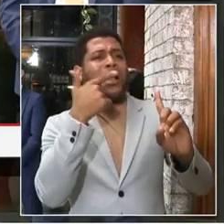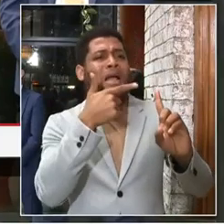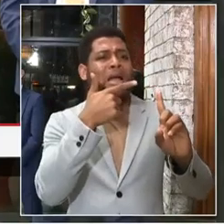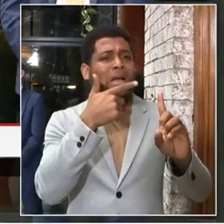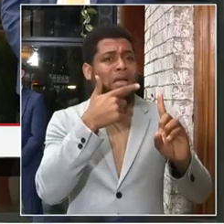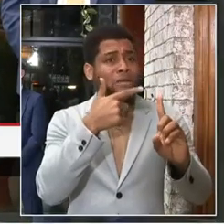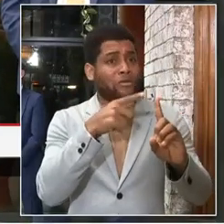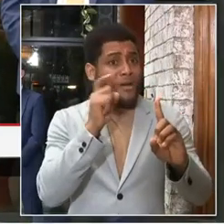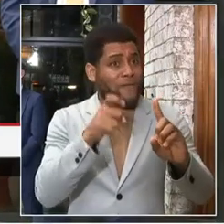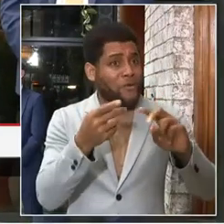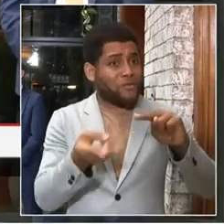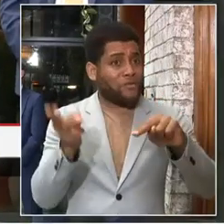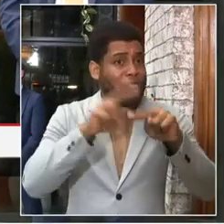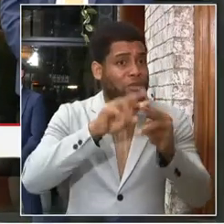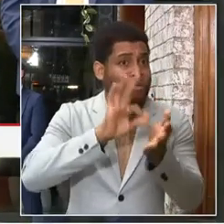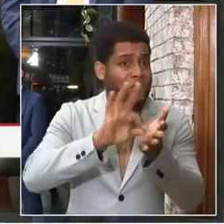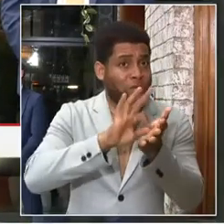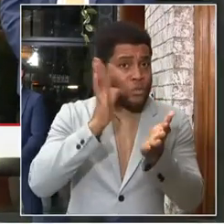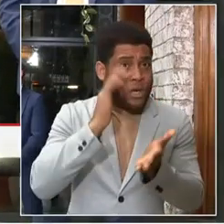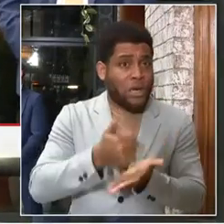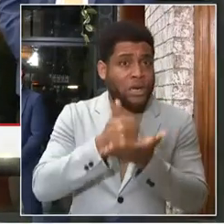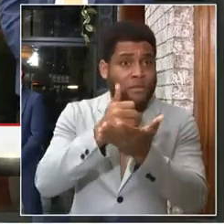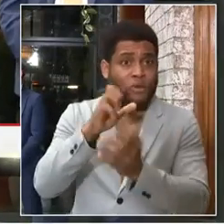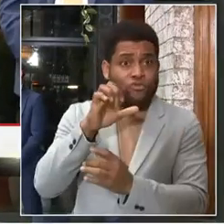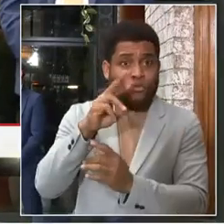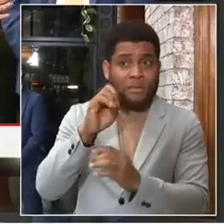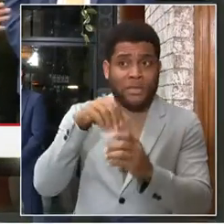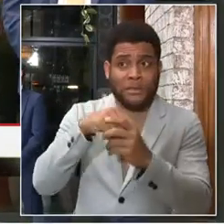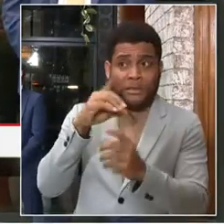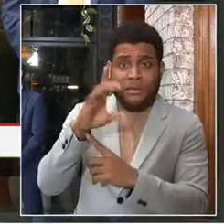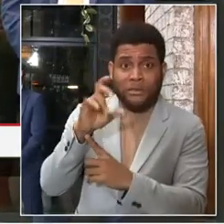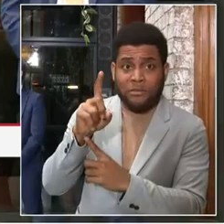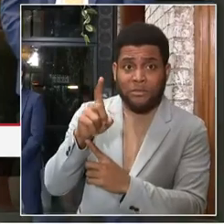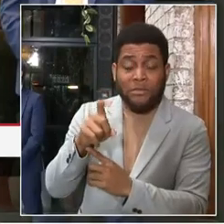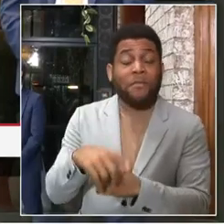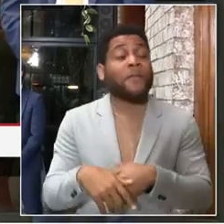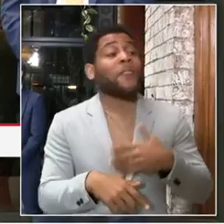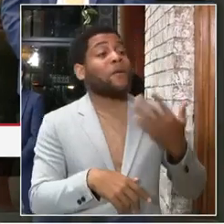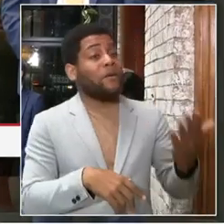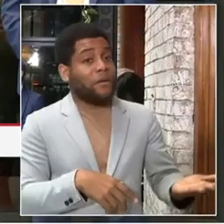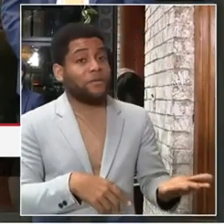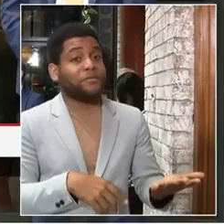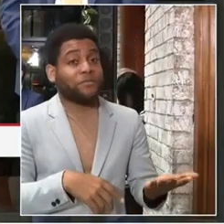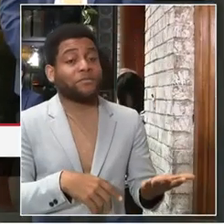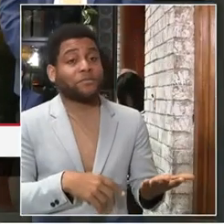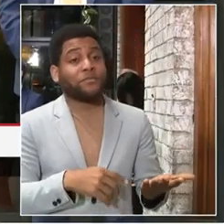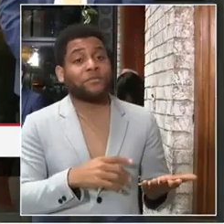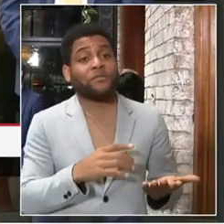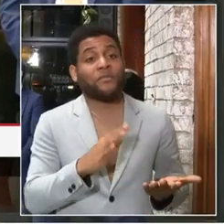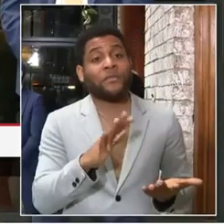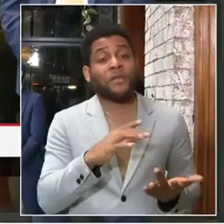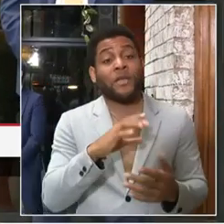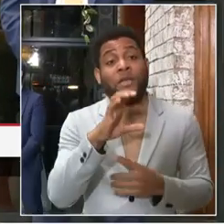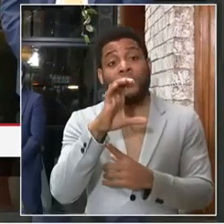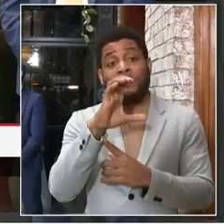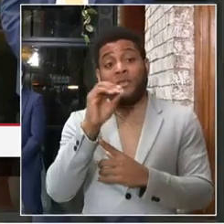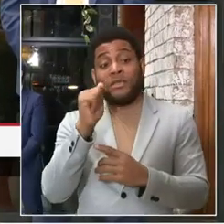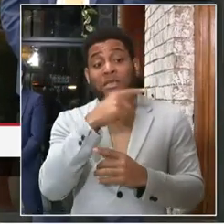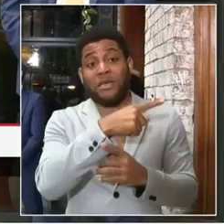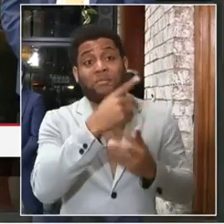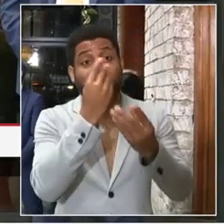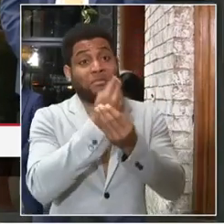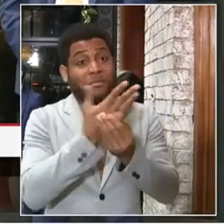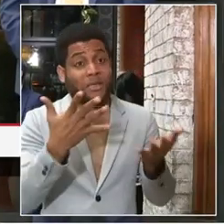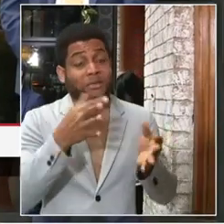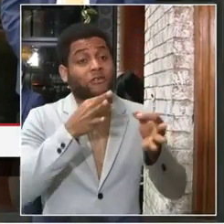help with crime in DC? Well, what we know and what the city administrator just beautifully communicated